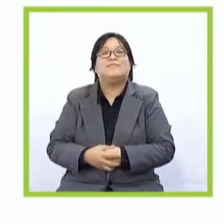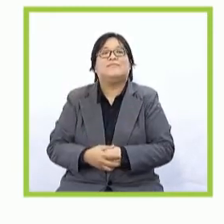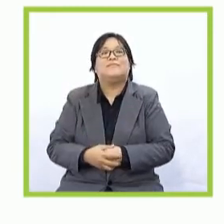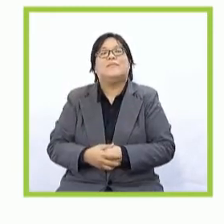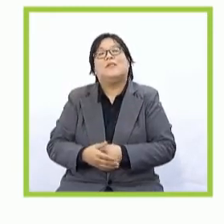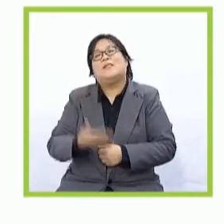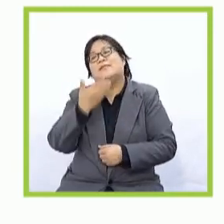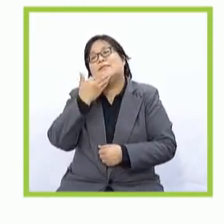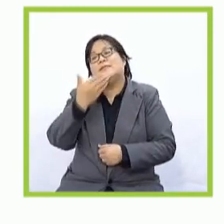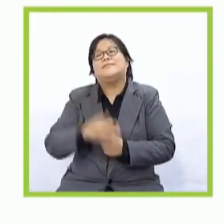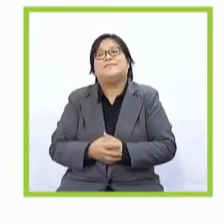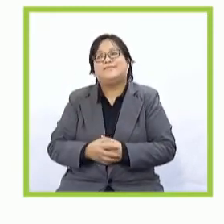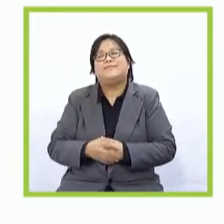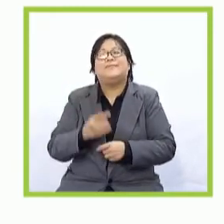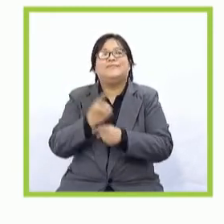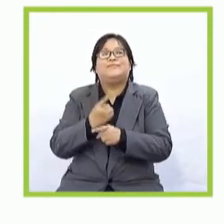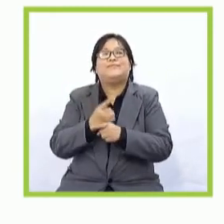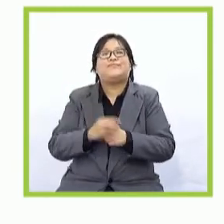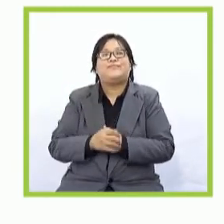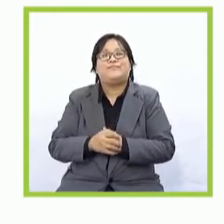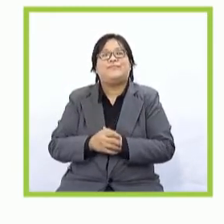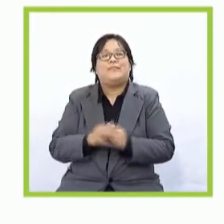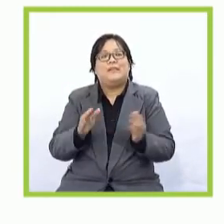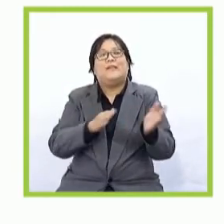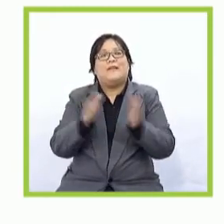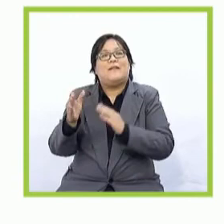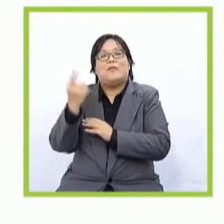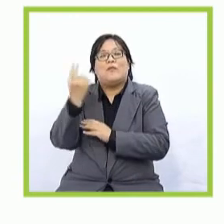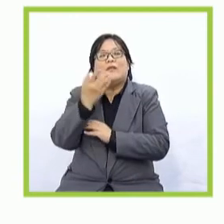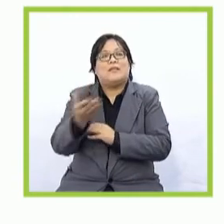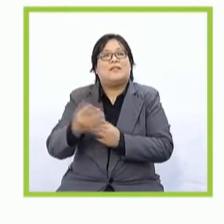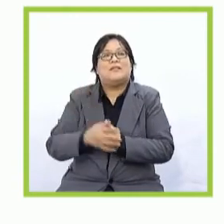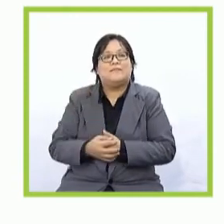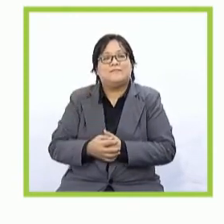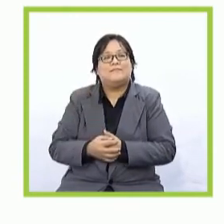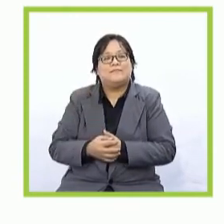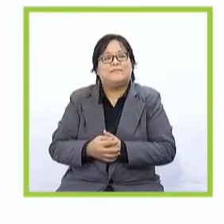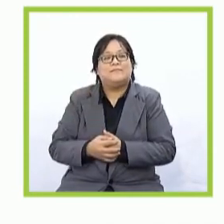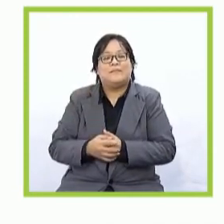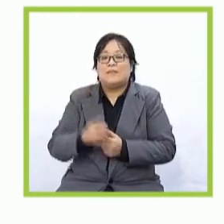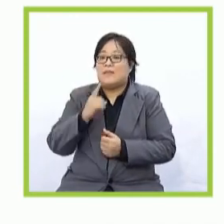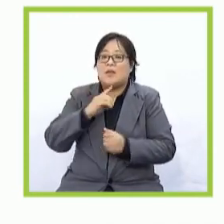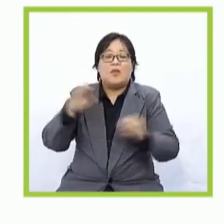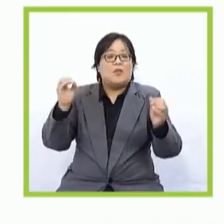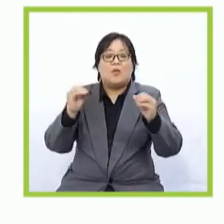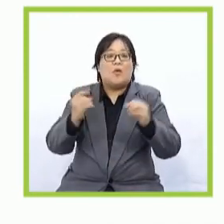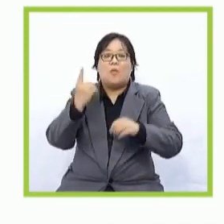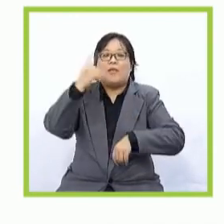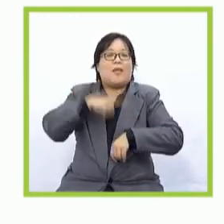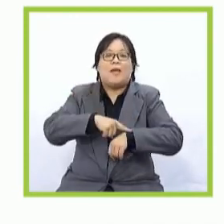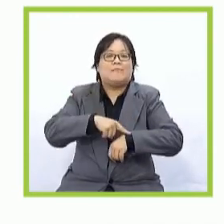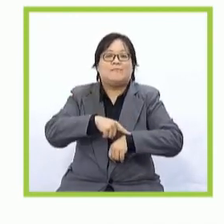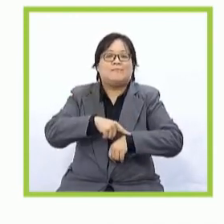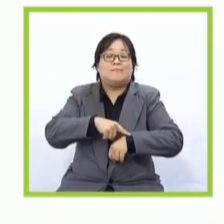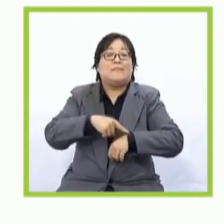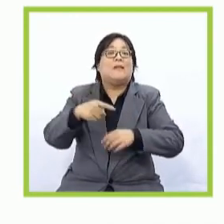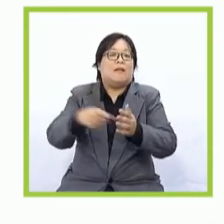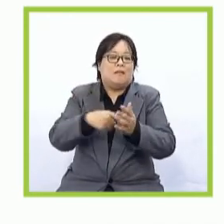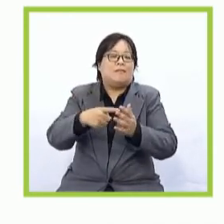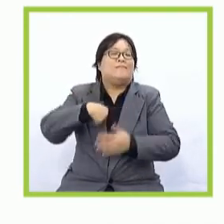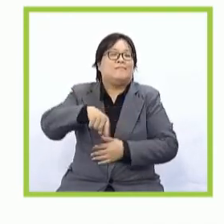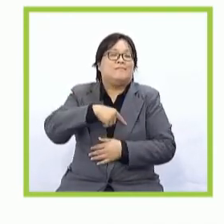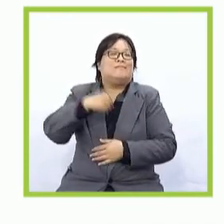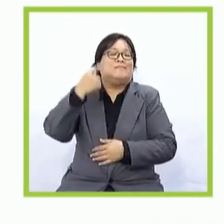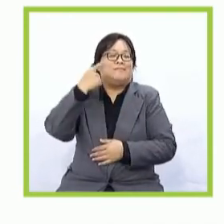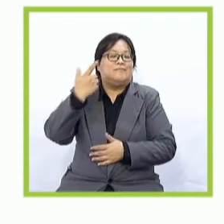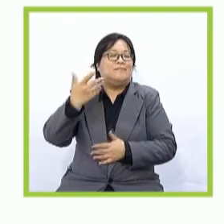Thank you. Yeah, I think there's a number of things there. One is that there's no one-time event. Sometimes we think that